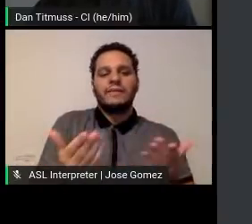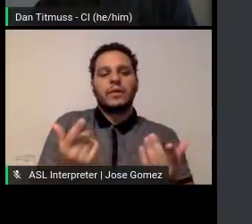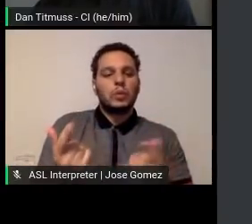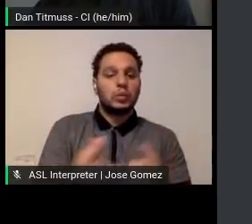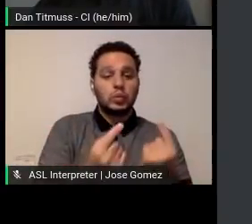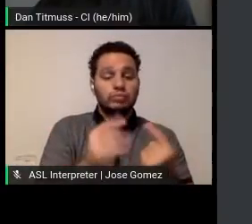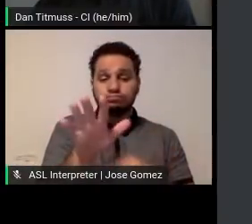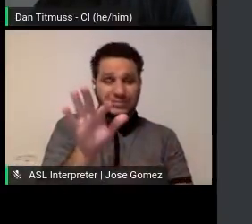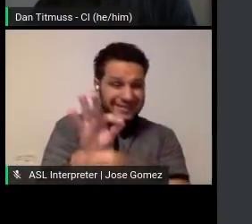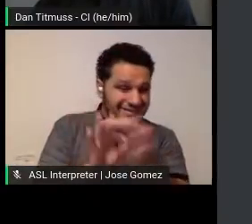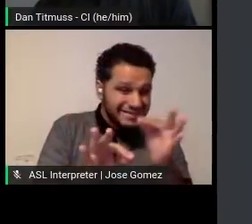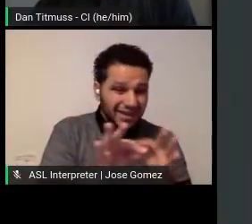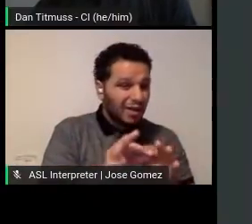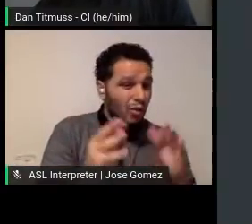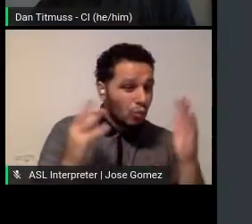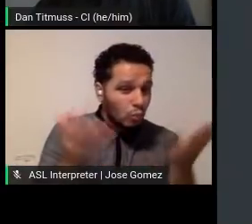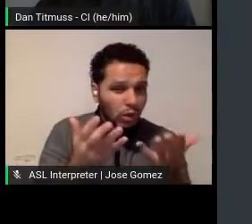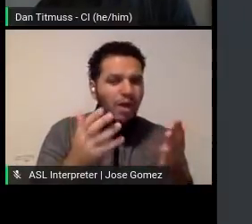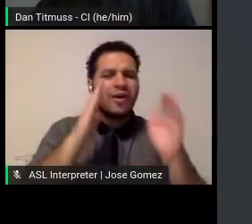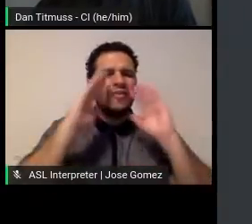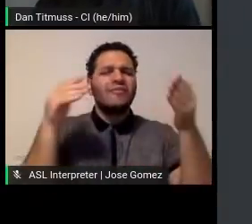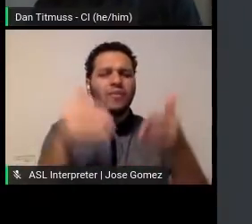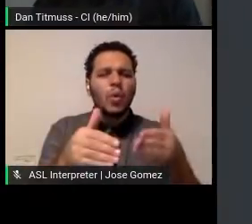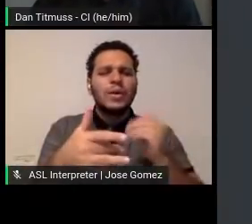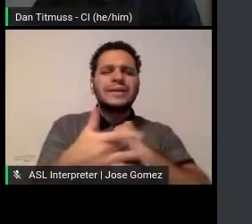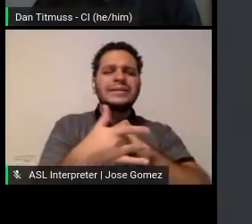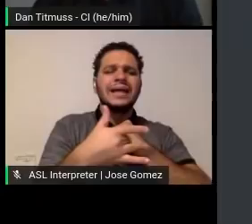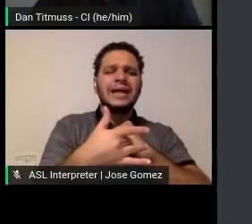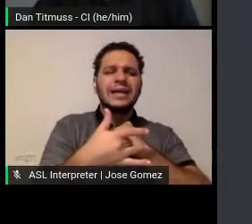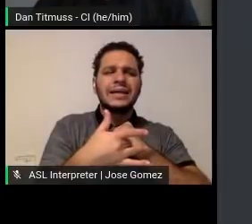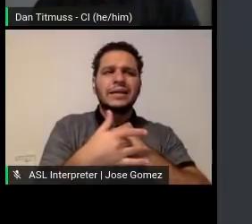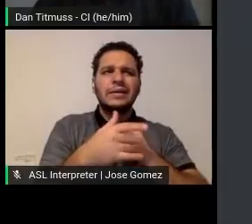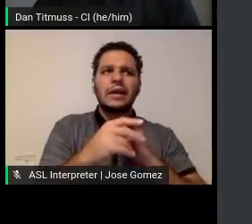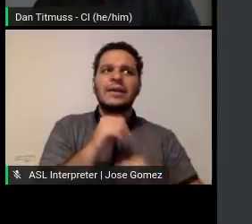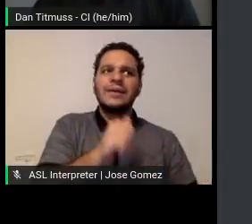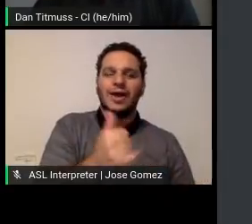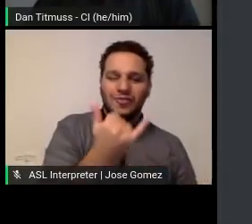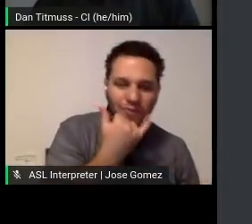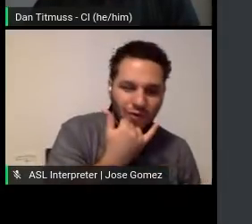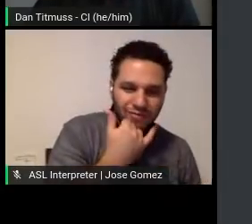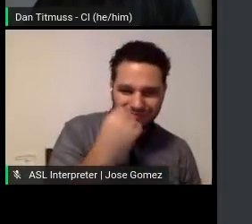Instead, we need to focus on, you know, getting the technical stuff not wrong.